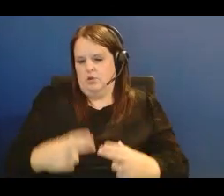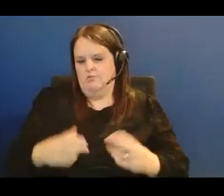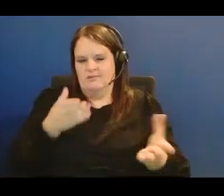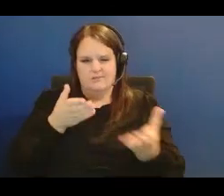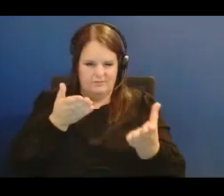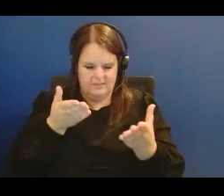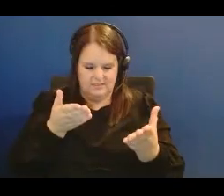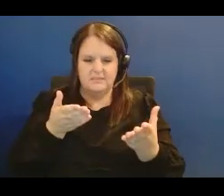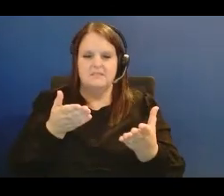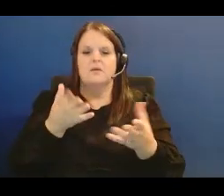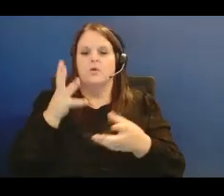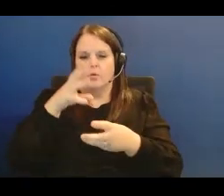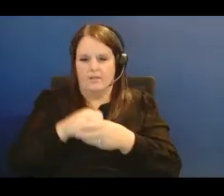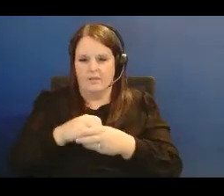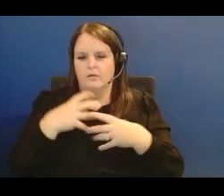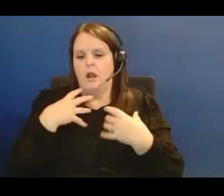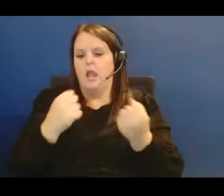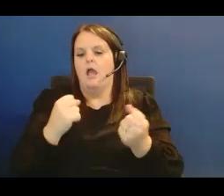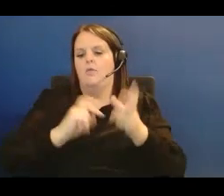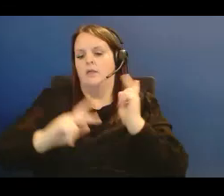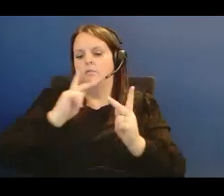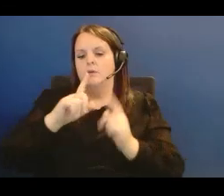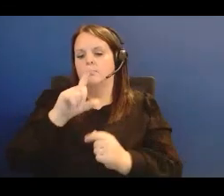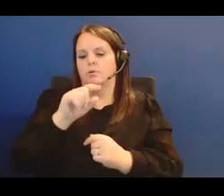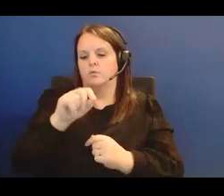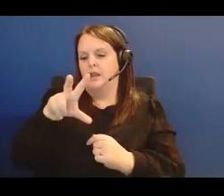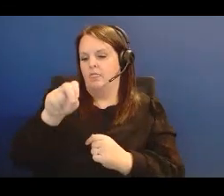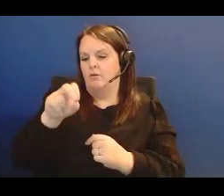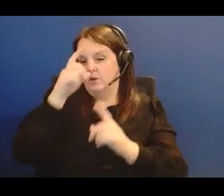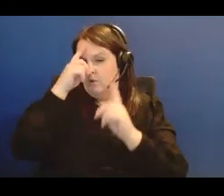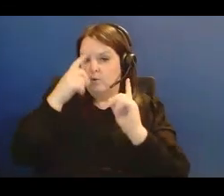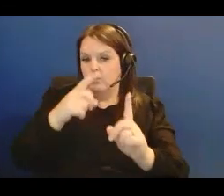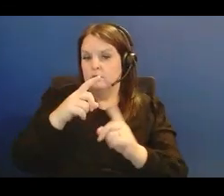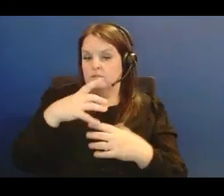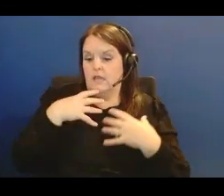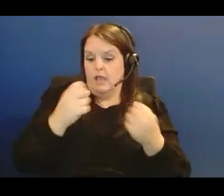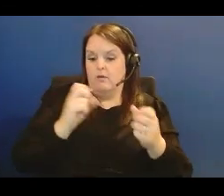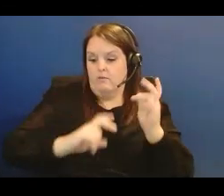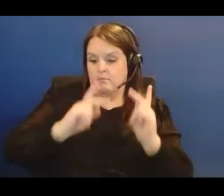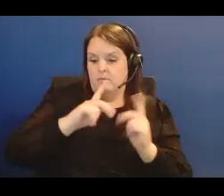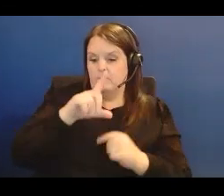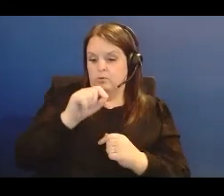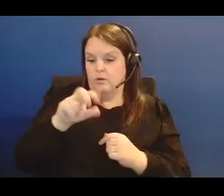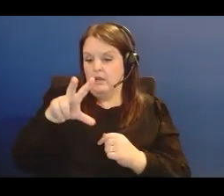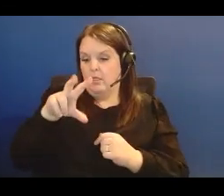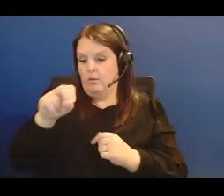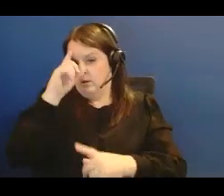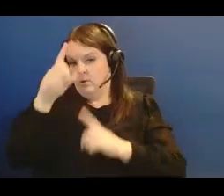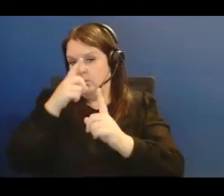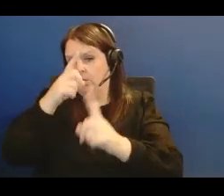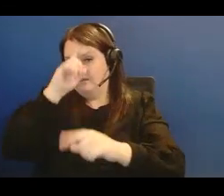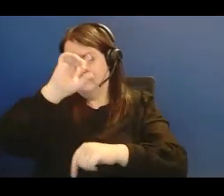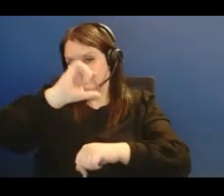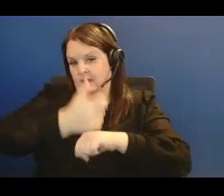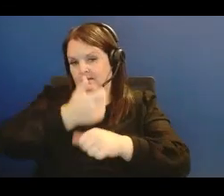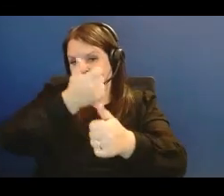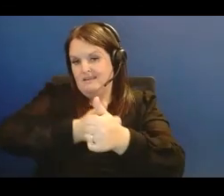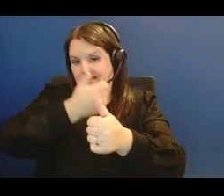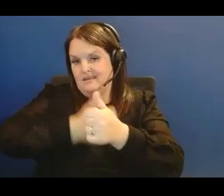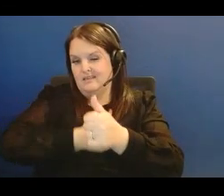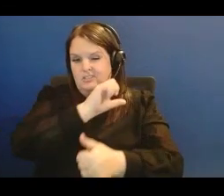and within our Healthy People 2030 goals. Healthy People 2030 are the goals established at each